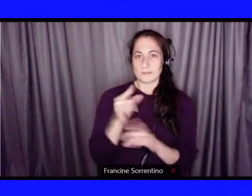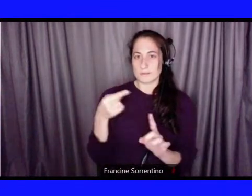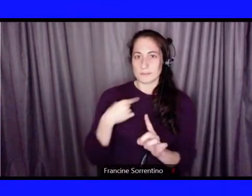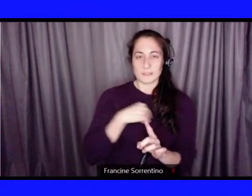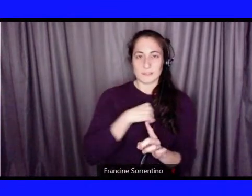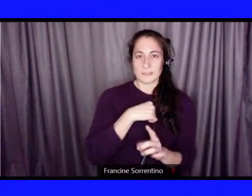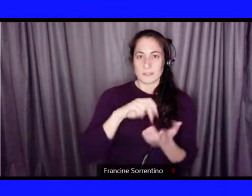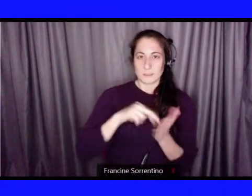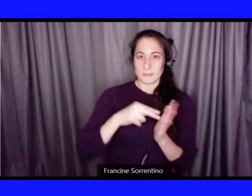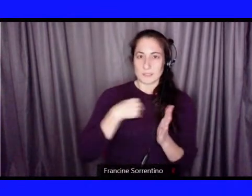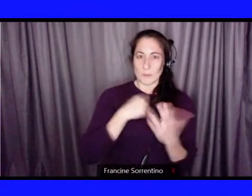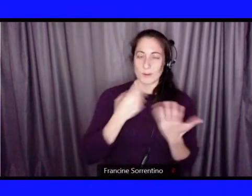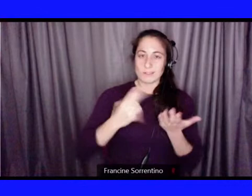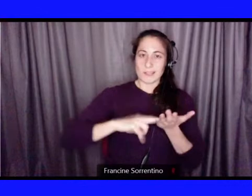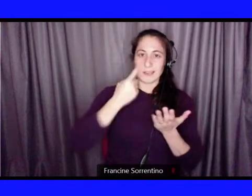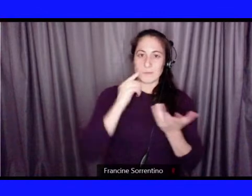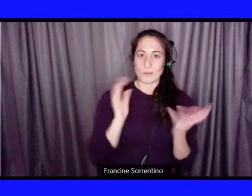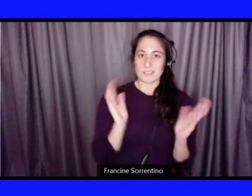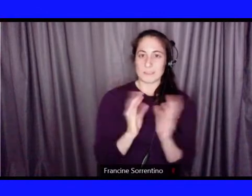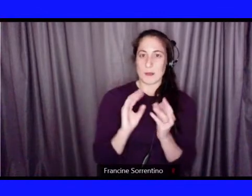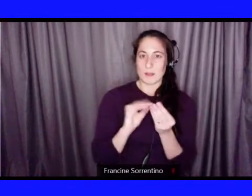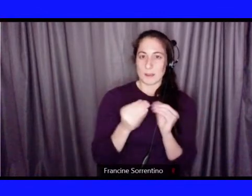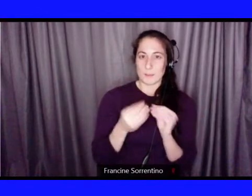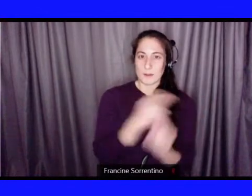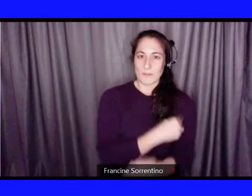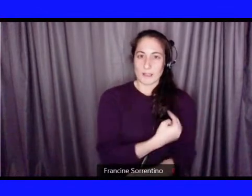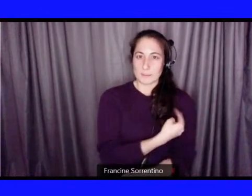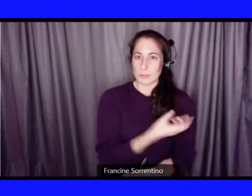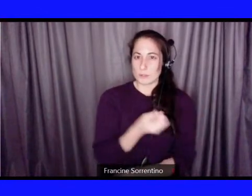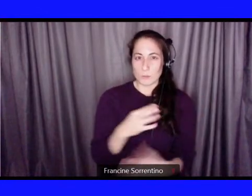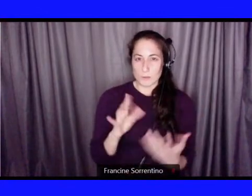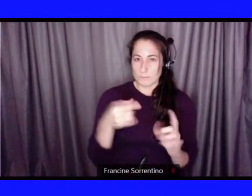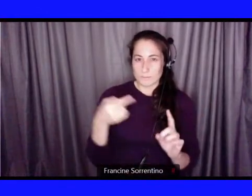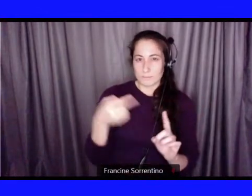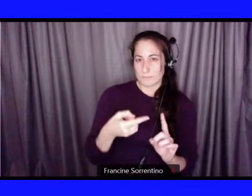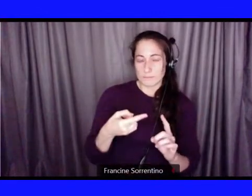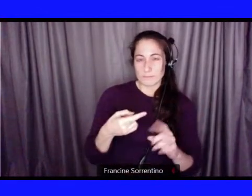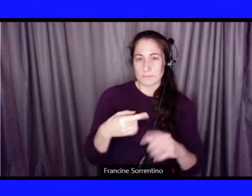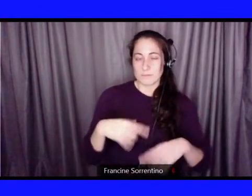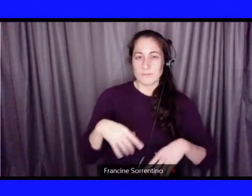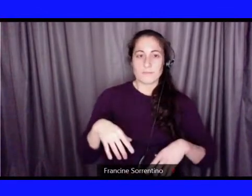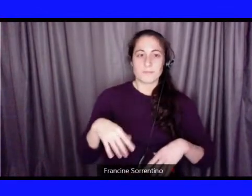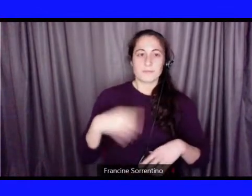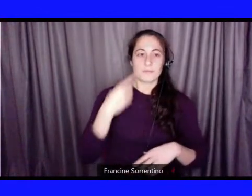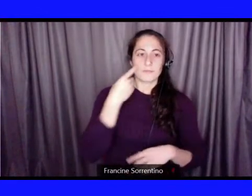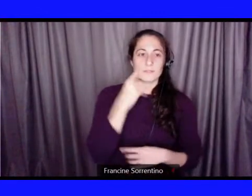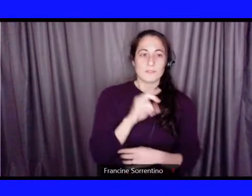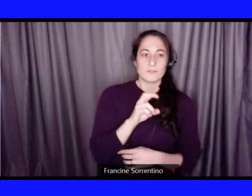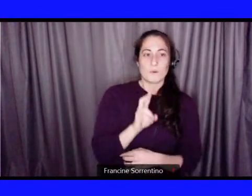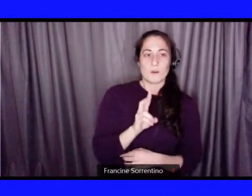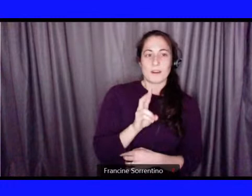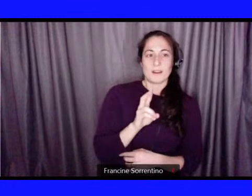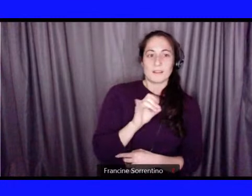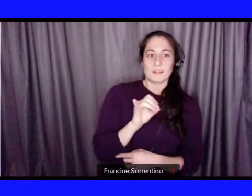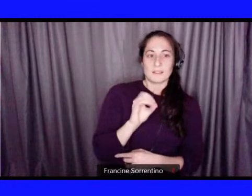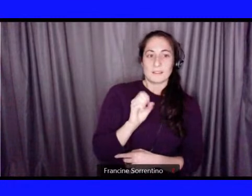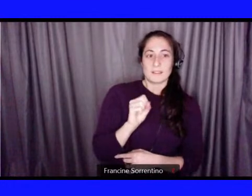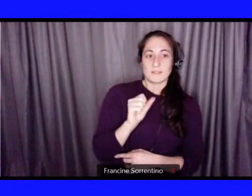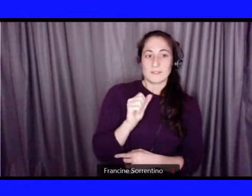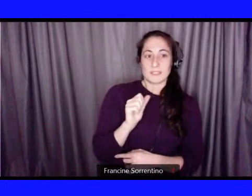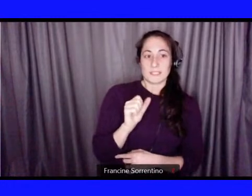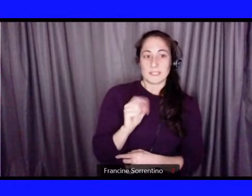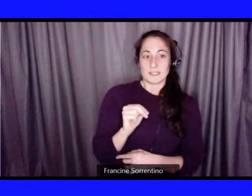where Premier is a little bit more cost effective. But the beauty of the Premier system is that they're able to